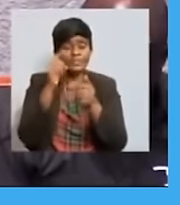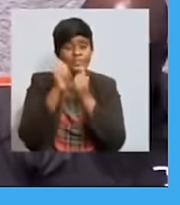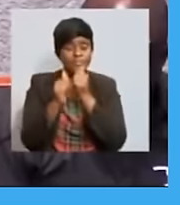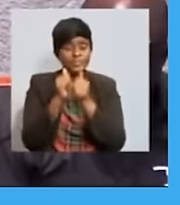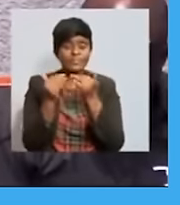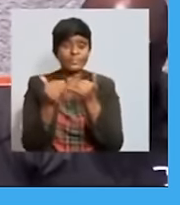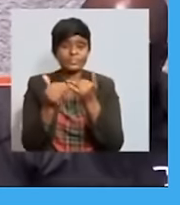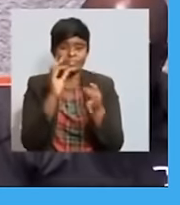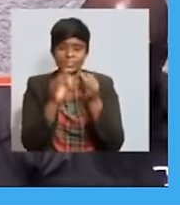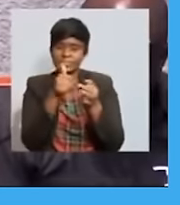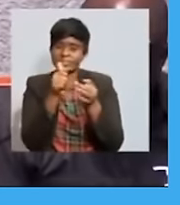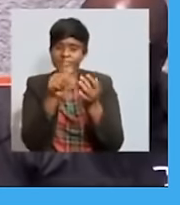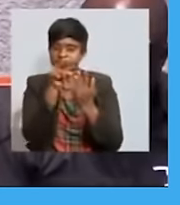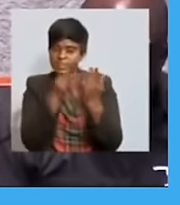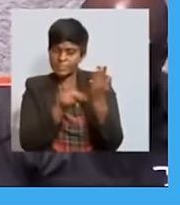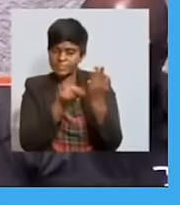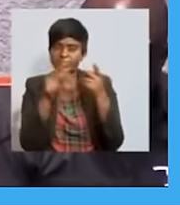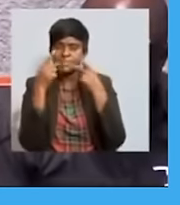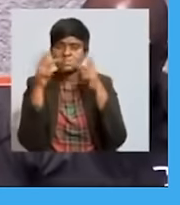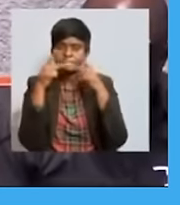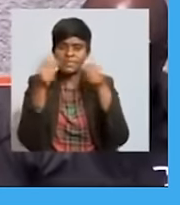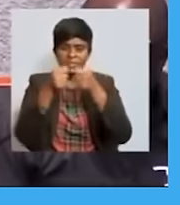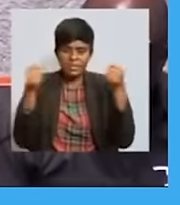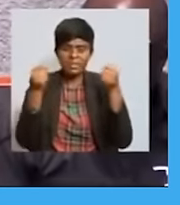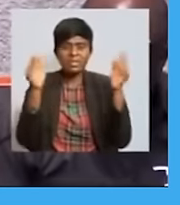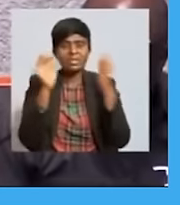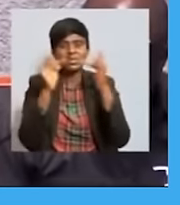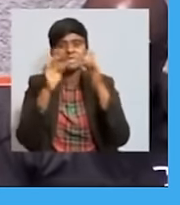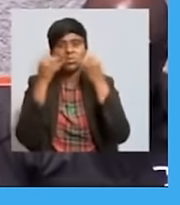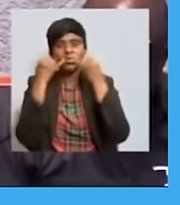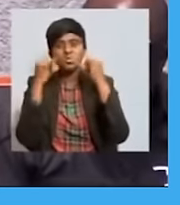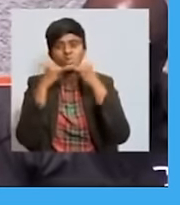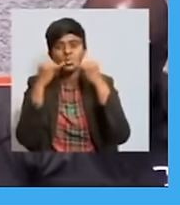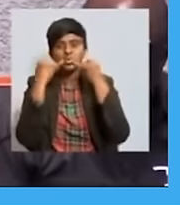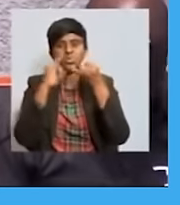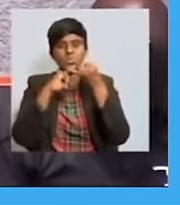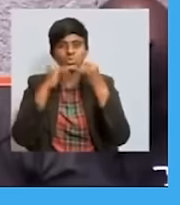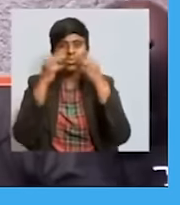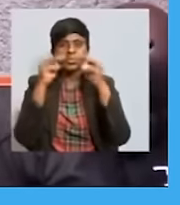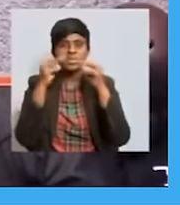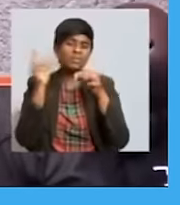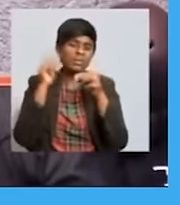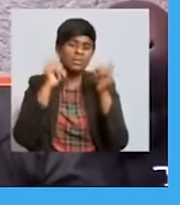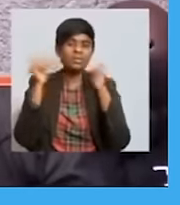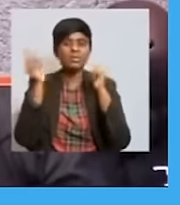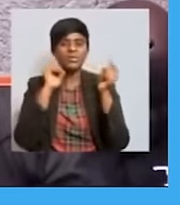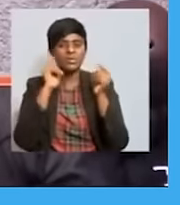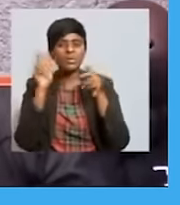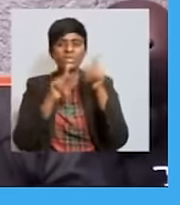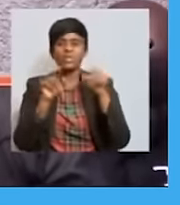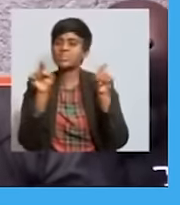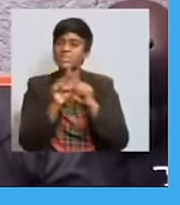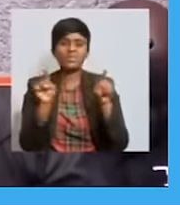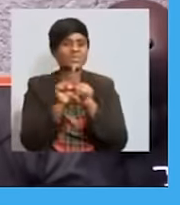because if you go through publications, if you go through social media, if you go listen to radio stations, people are saying the